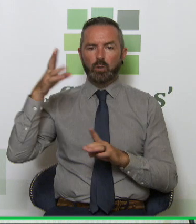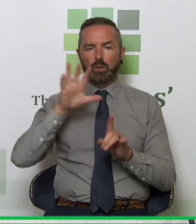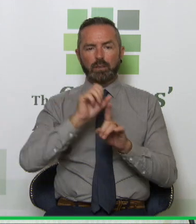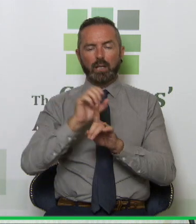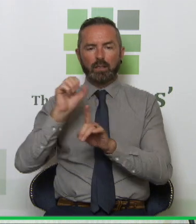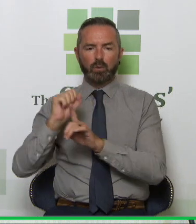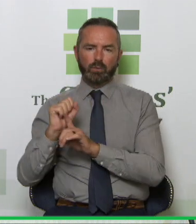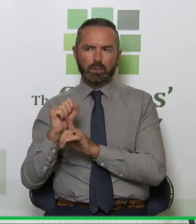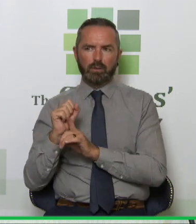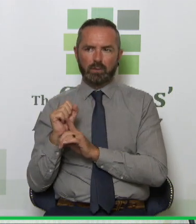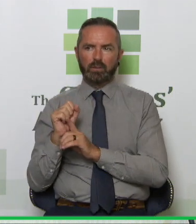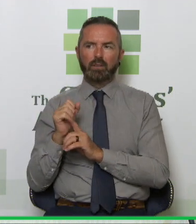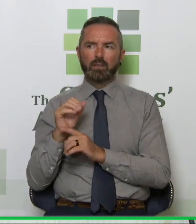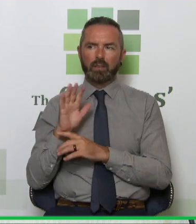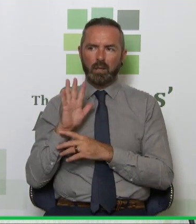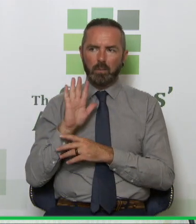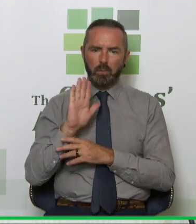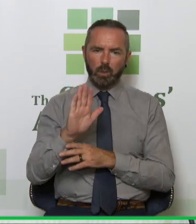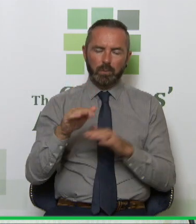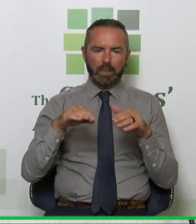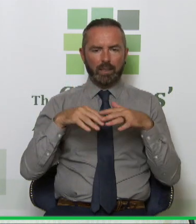an integrative